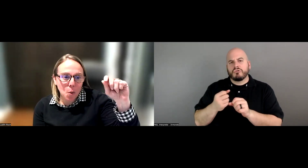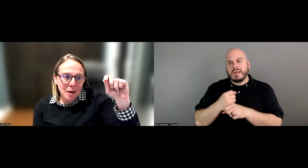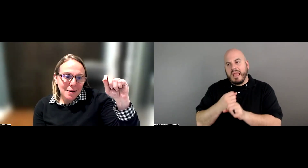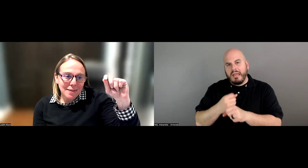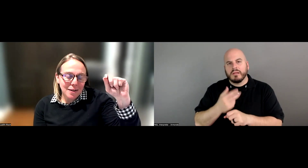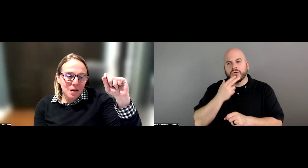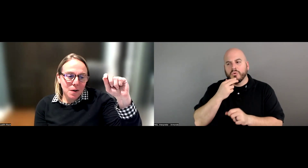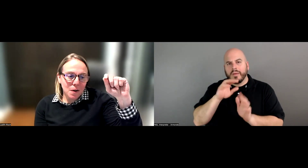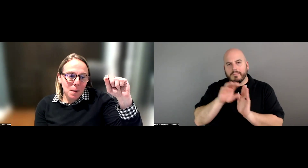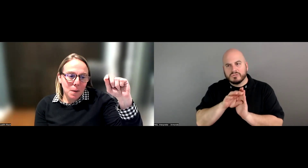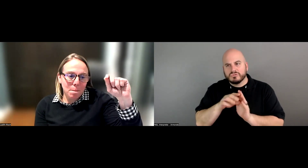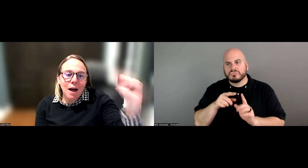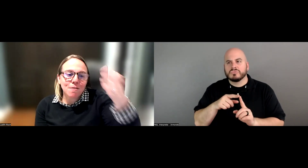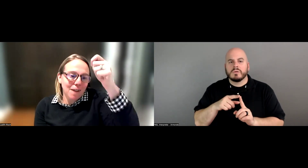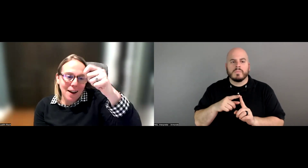say,